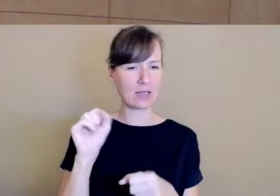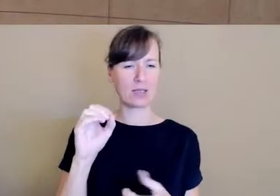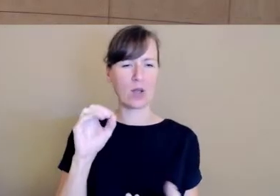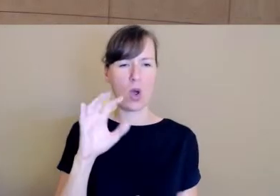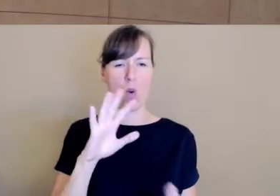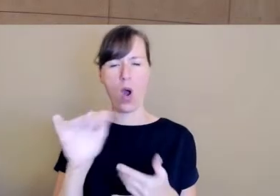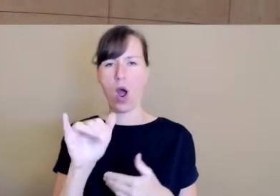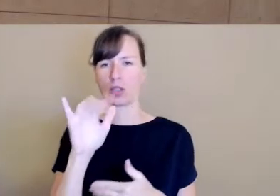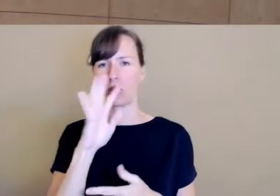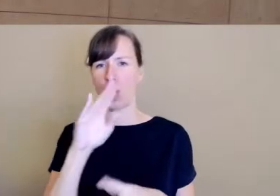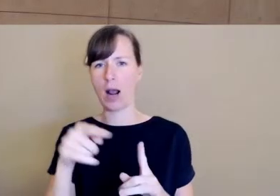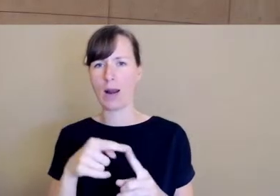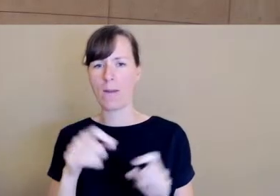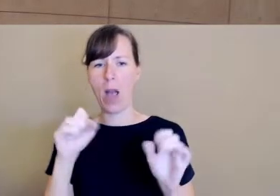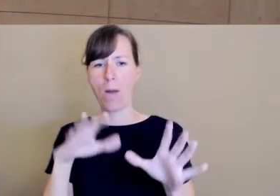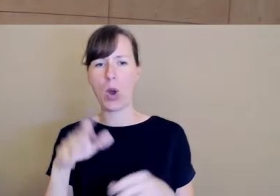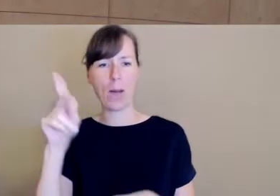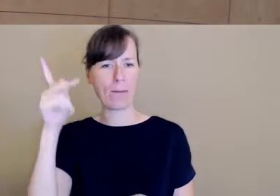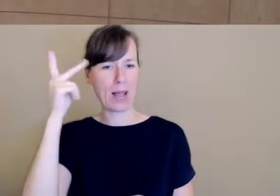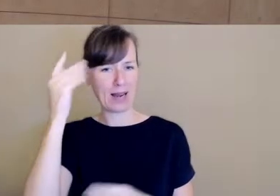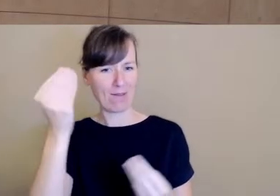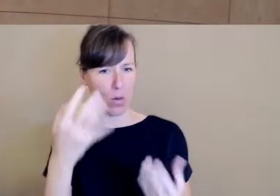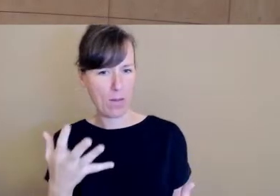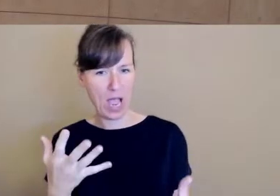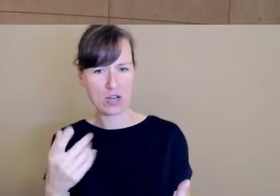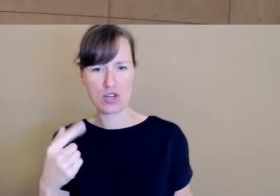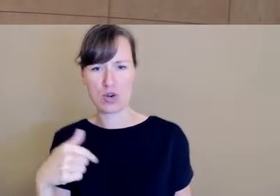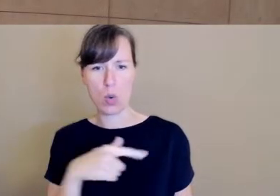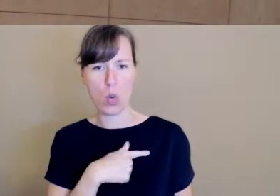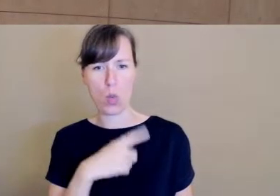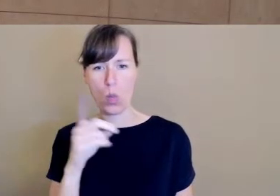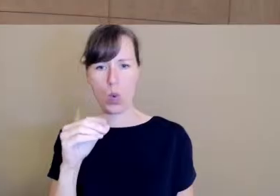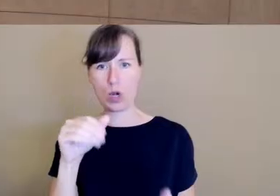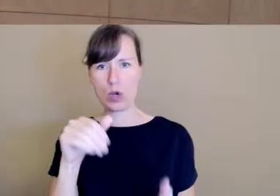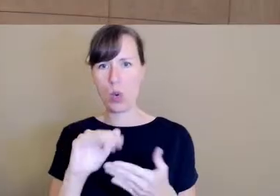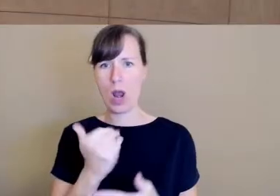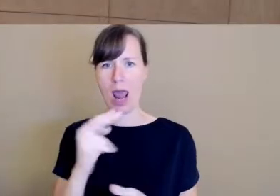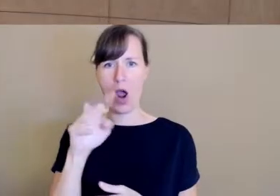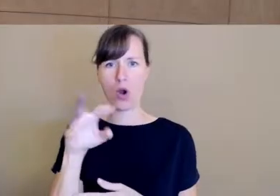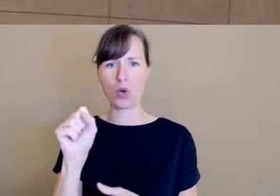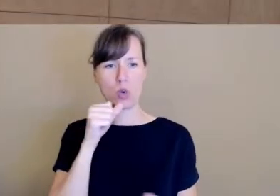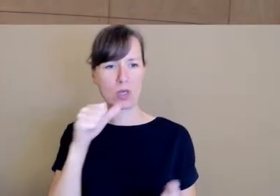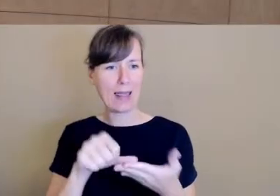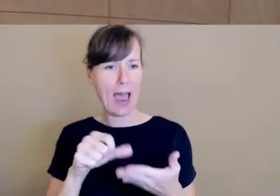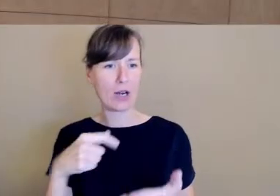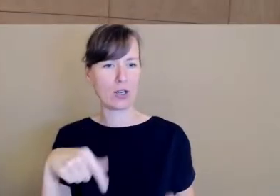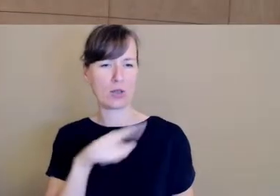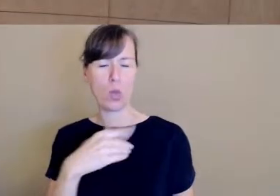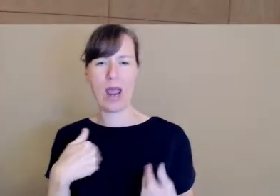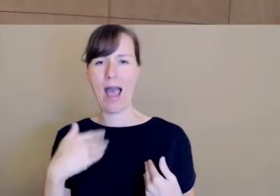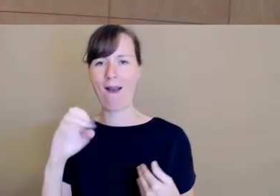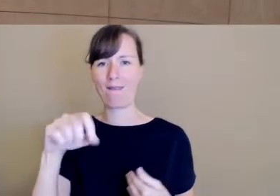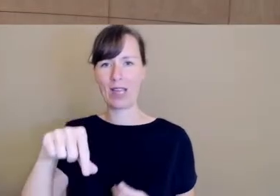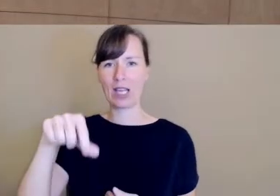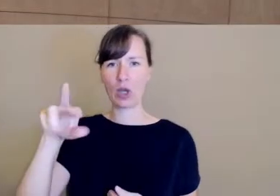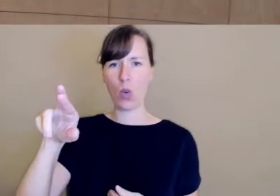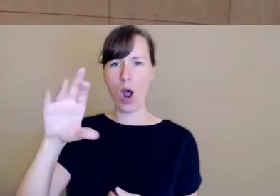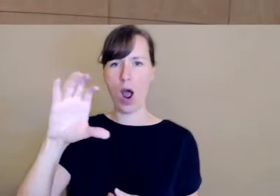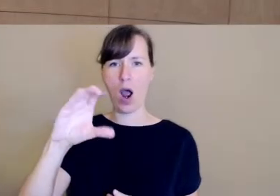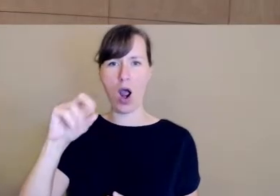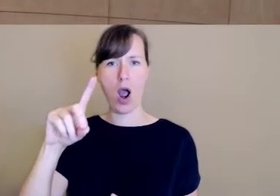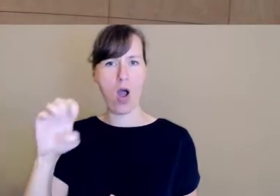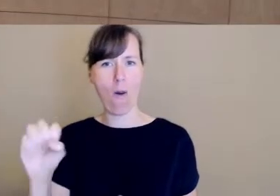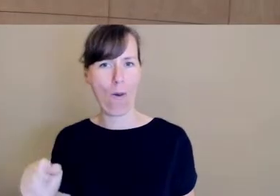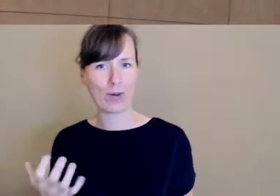we do on our news, and I looked it up, on our newsletters, we have QR codes. I saw one right